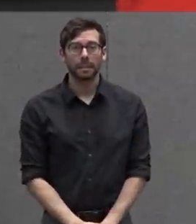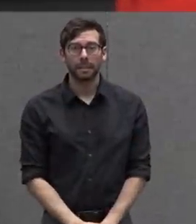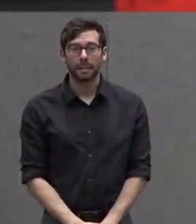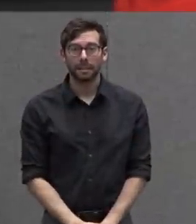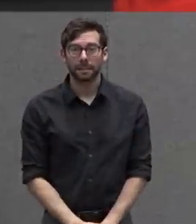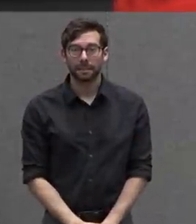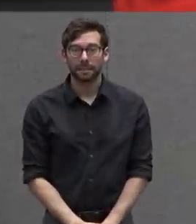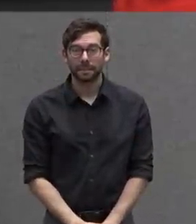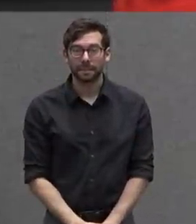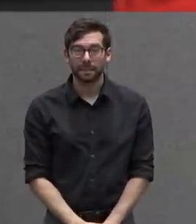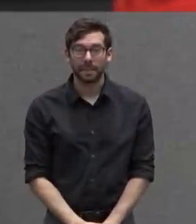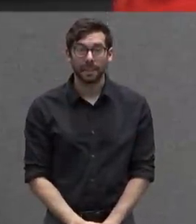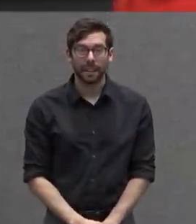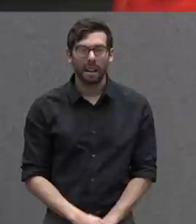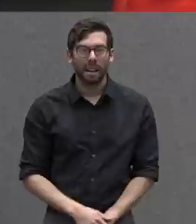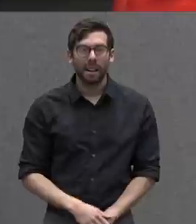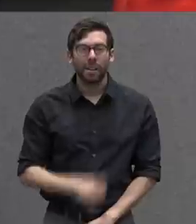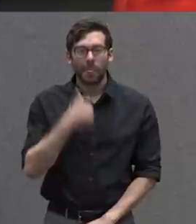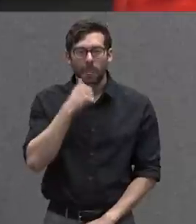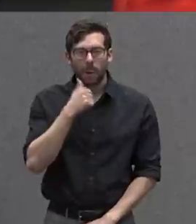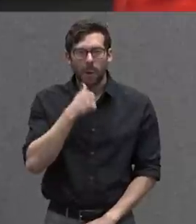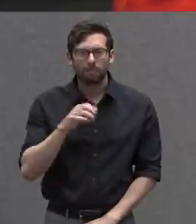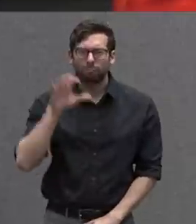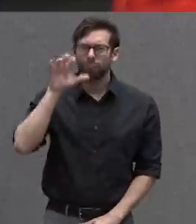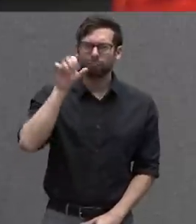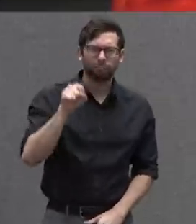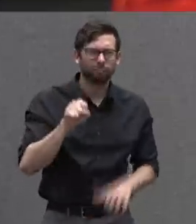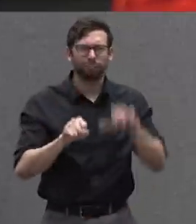She climbs up a ladder